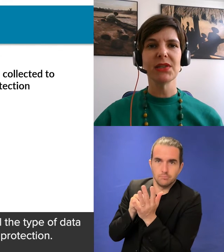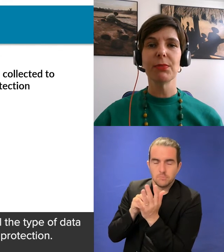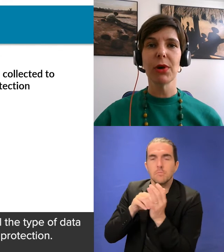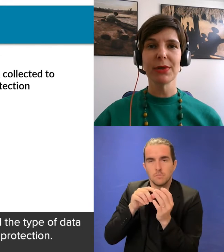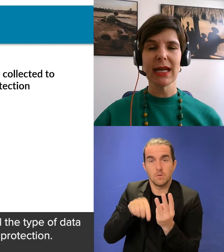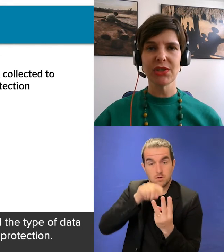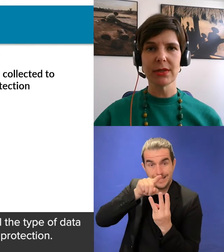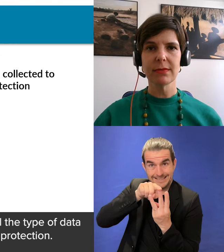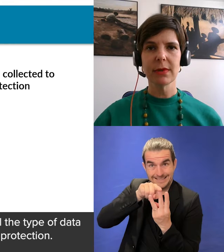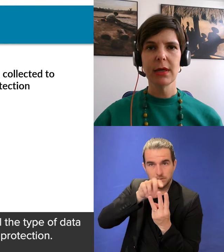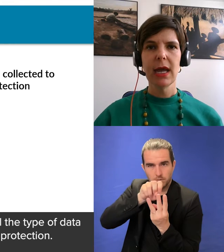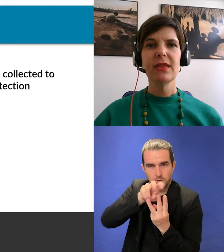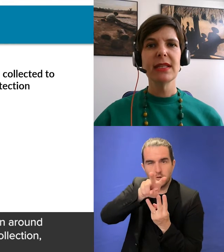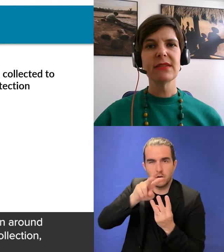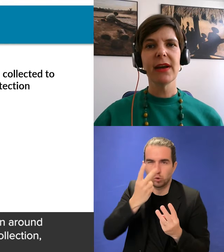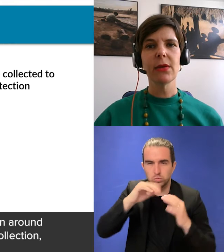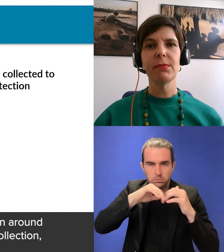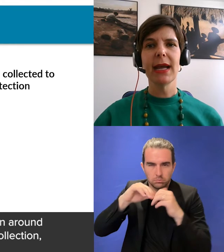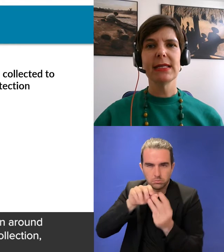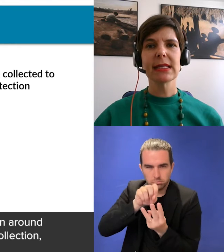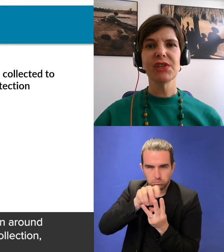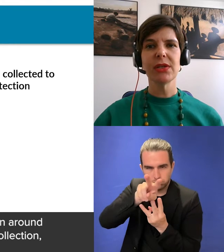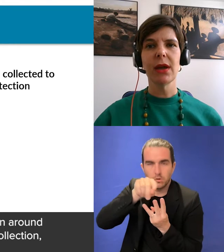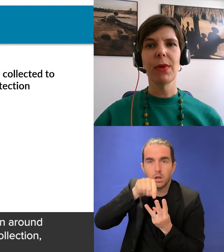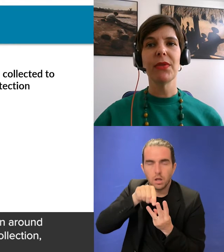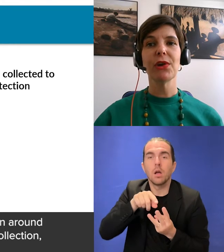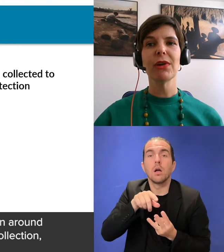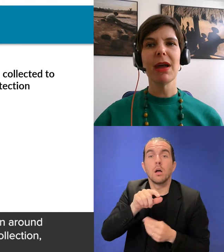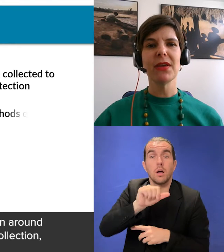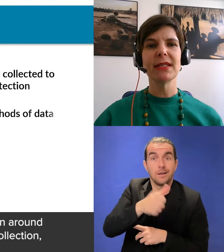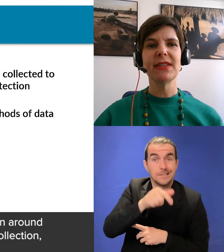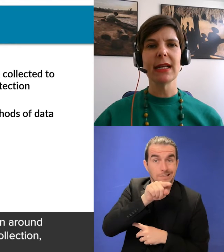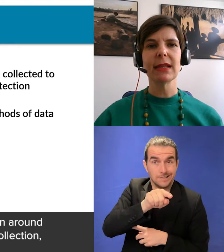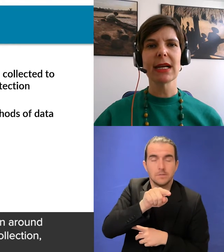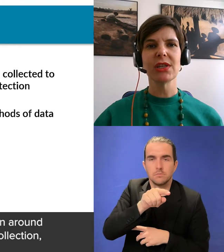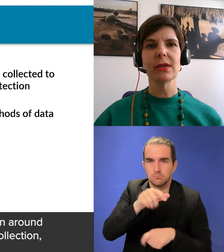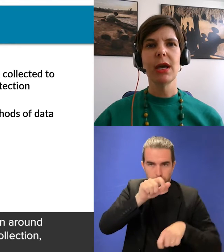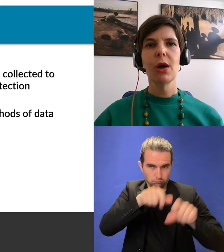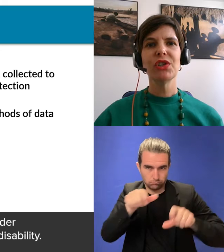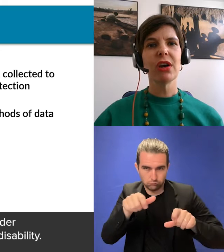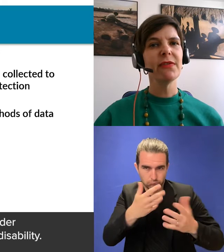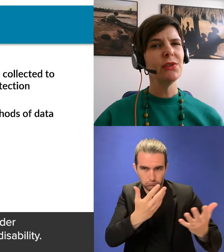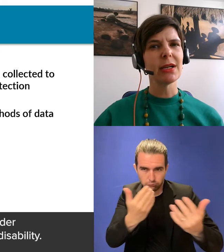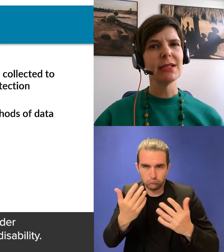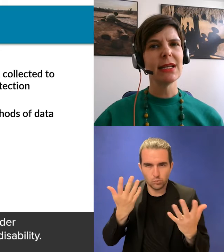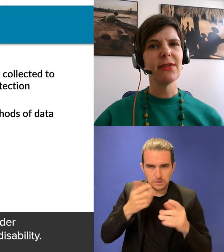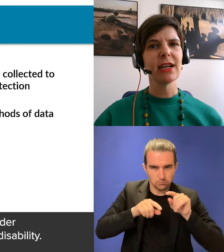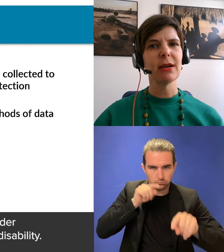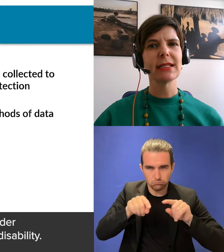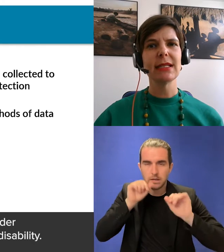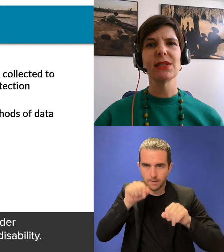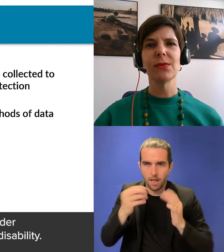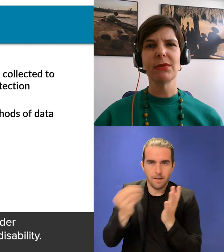be collected to support protection. This is followed by a discussion around the current methods of data collection, which often do not